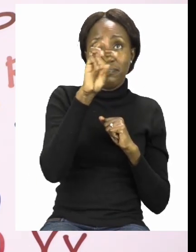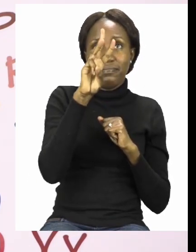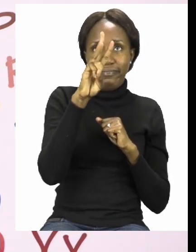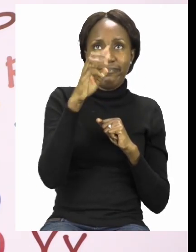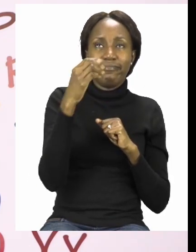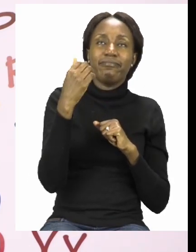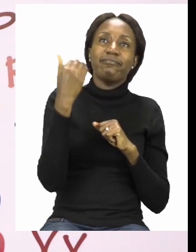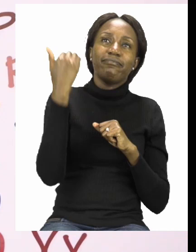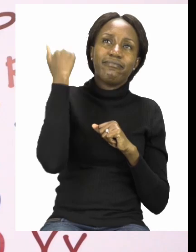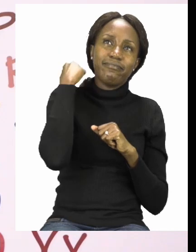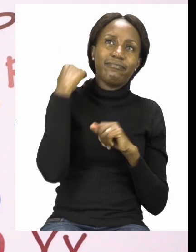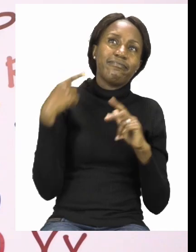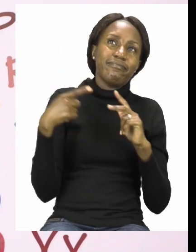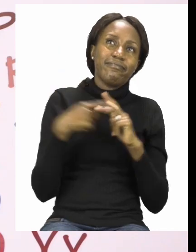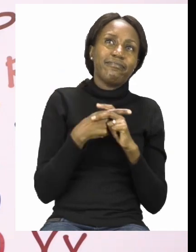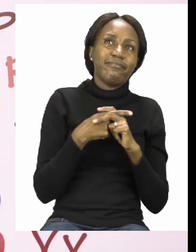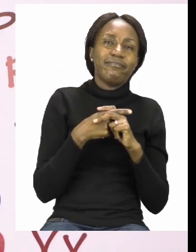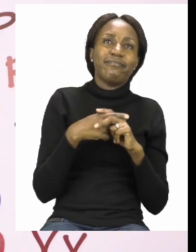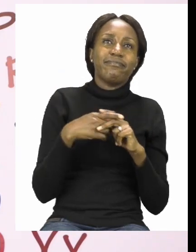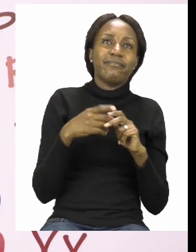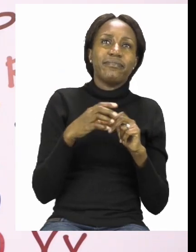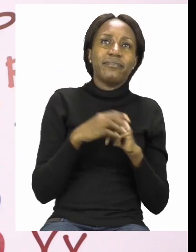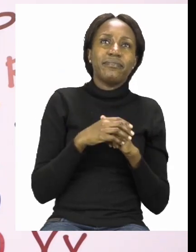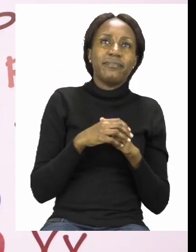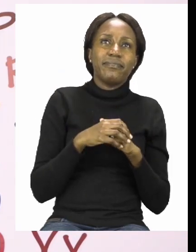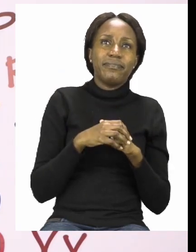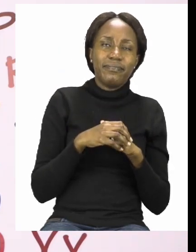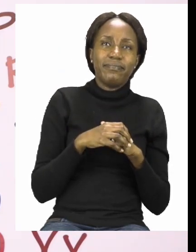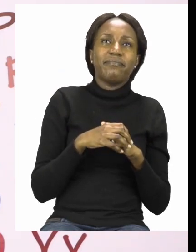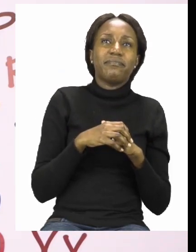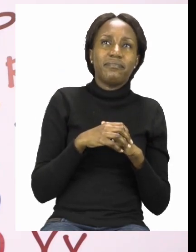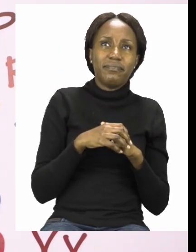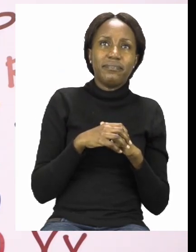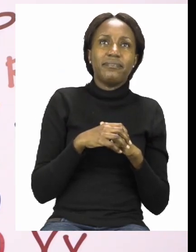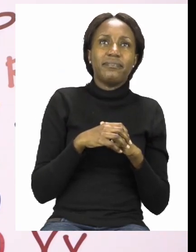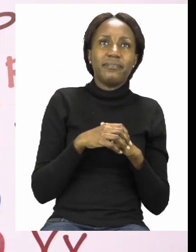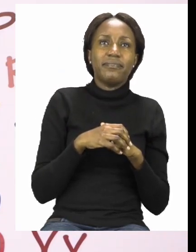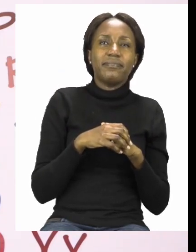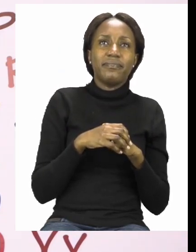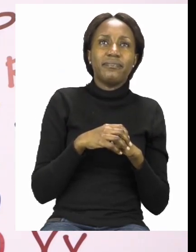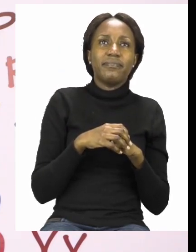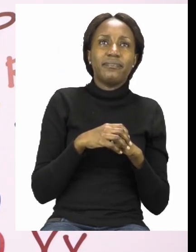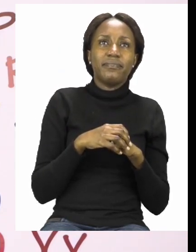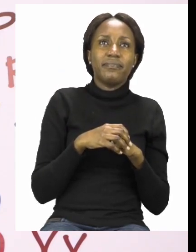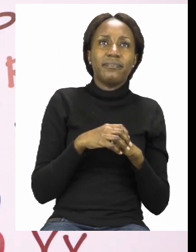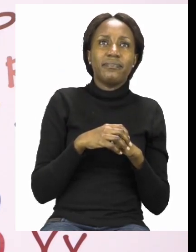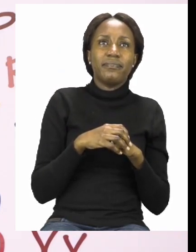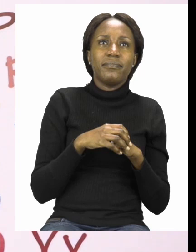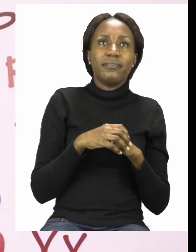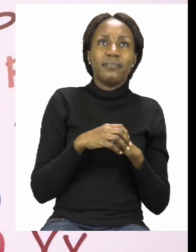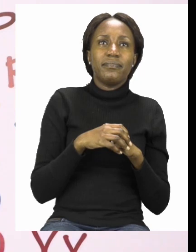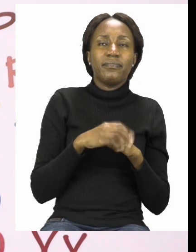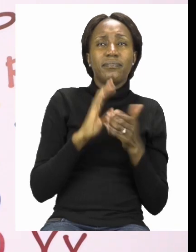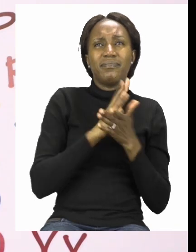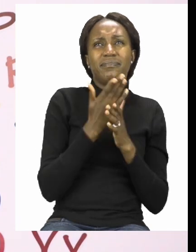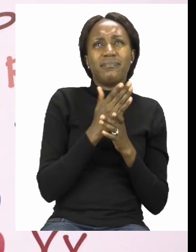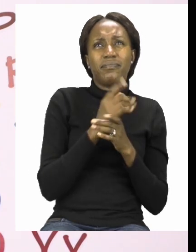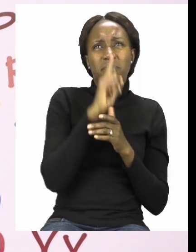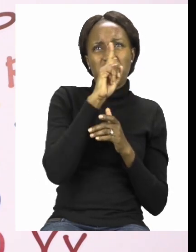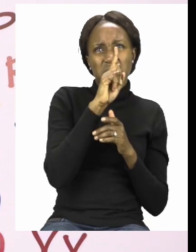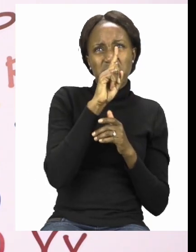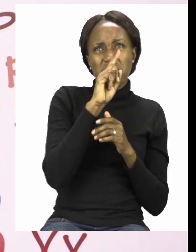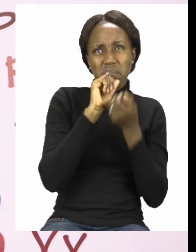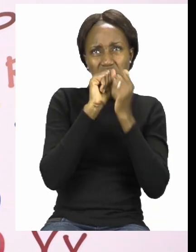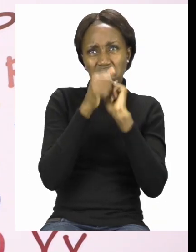the picture. That now makes more sense. So remember, sometimes it's just one word that